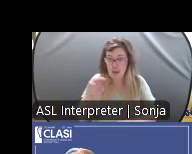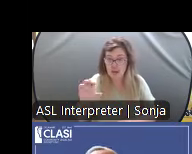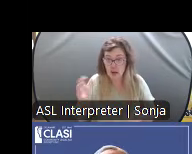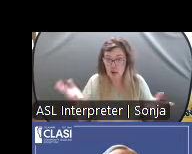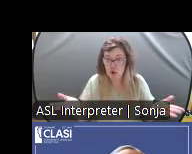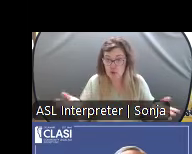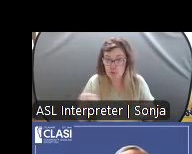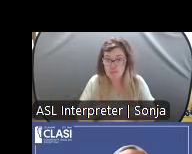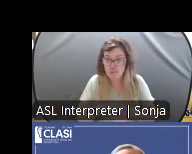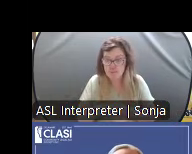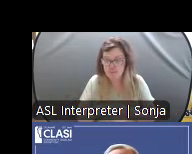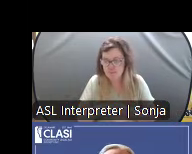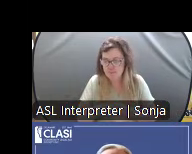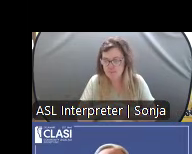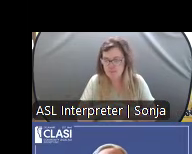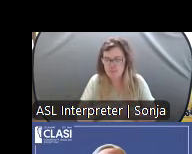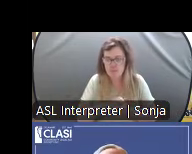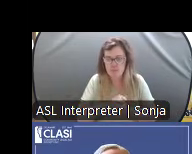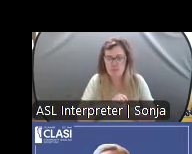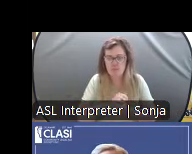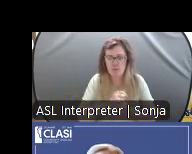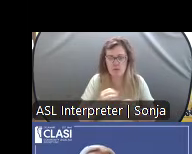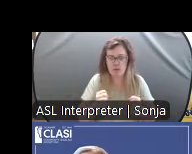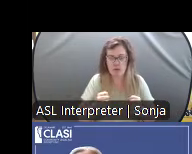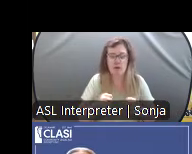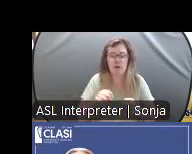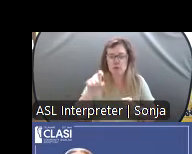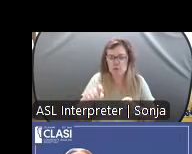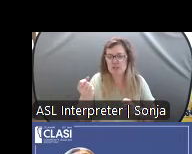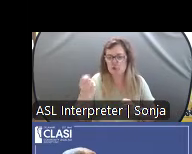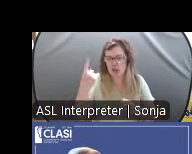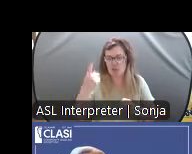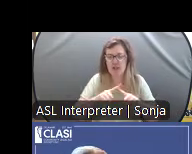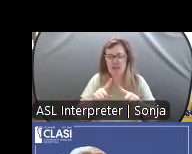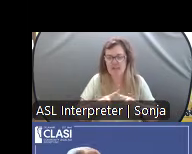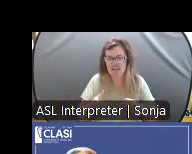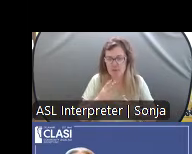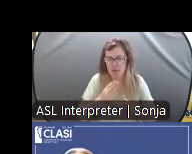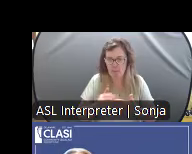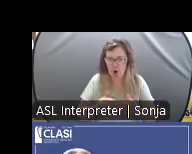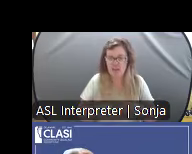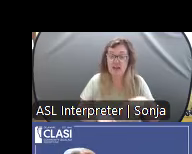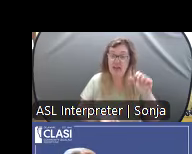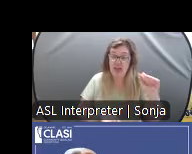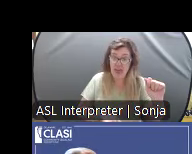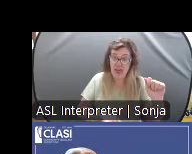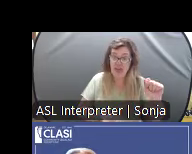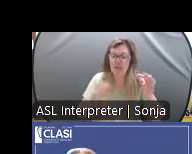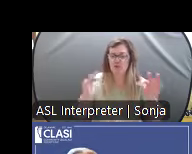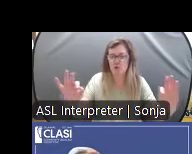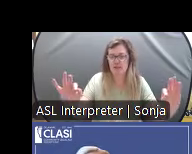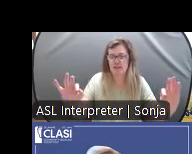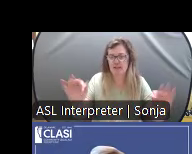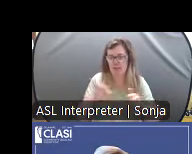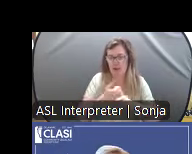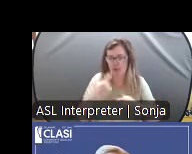To understand what happens if you don't apply, you need to understand what the different parts are. Part A is free for everyone who's insured, which